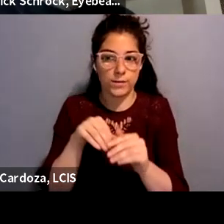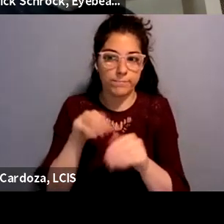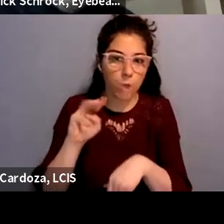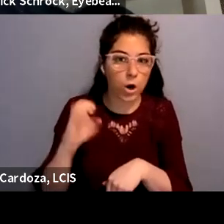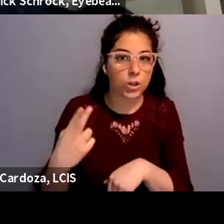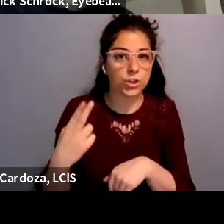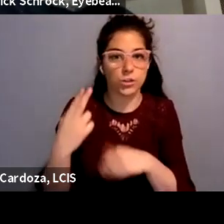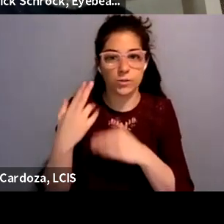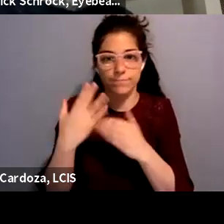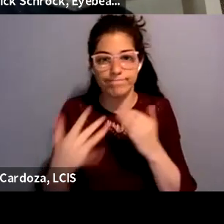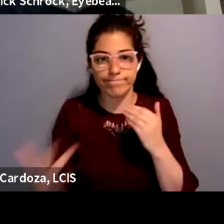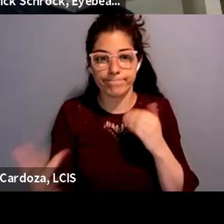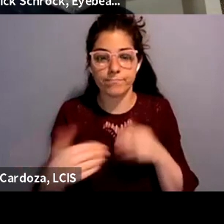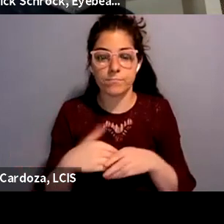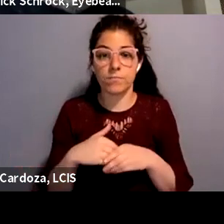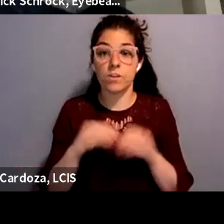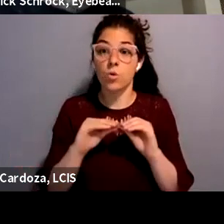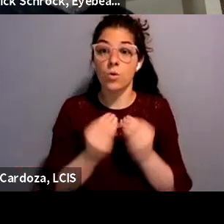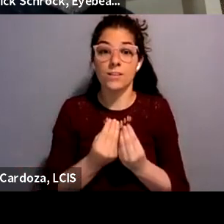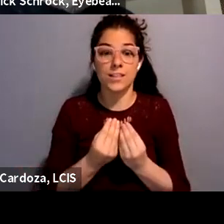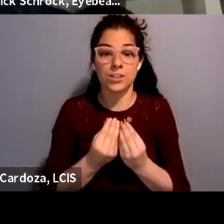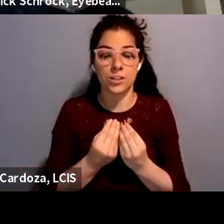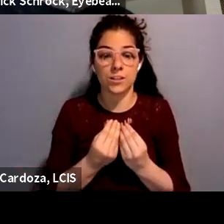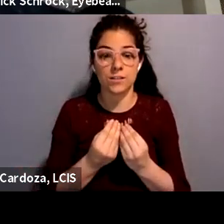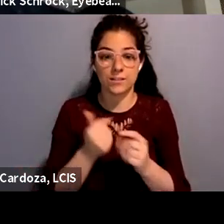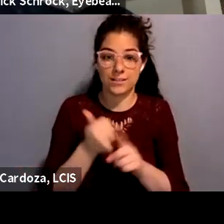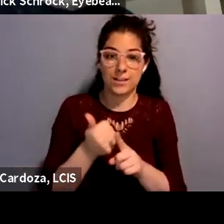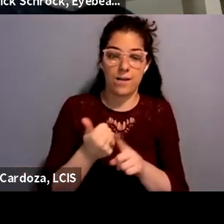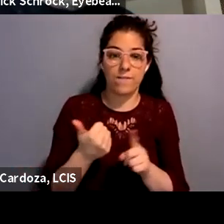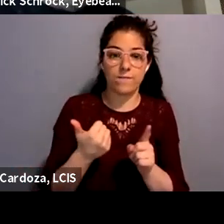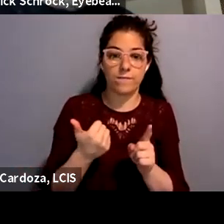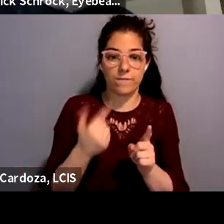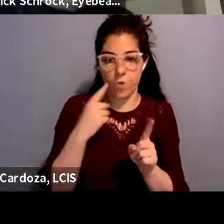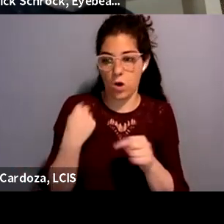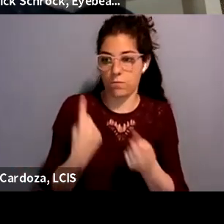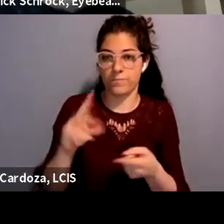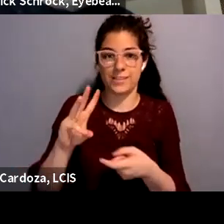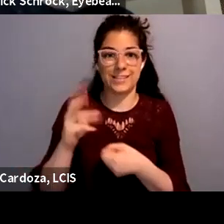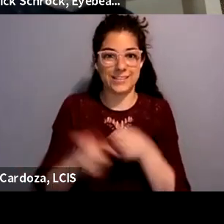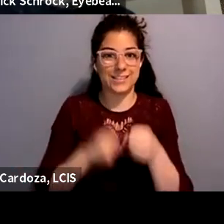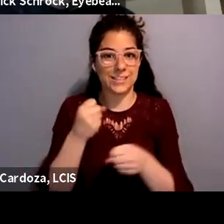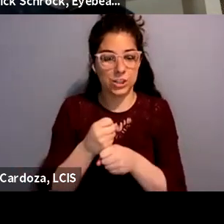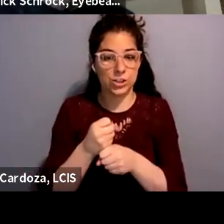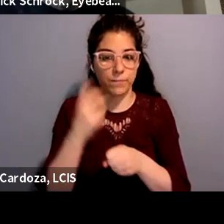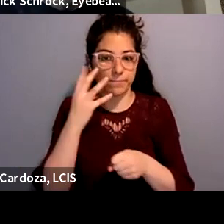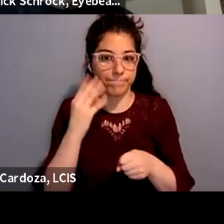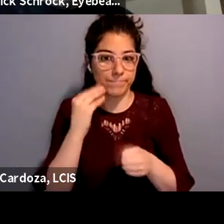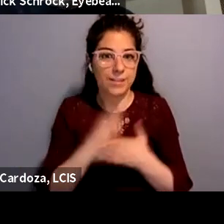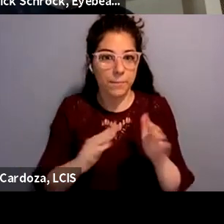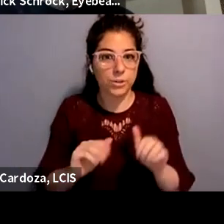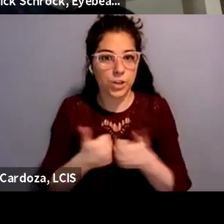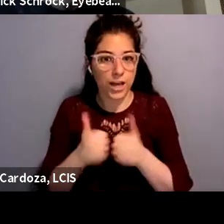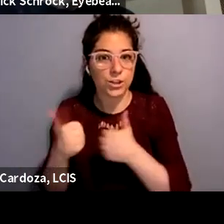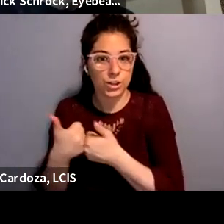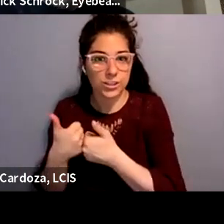beyond. The organization had, for the last 6 years, had been going through some challenges and